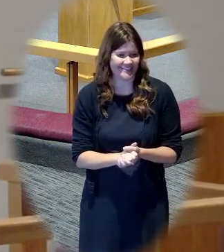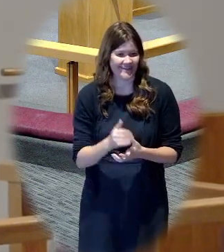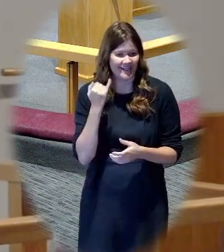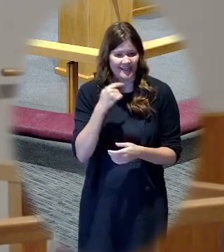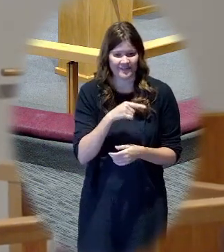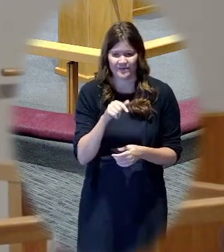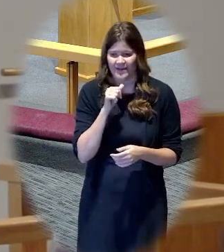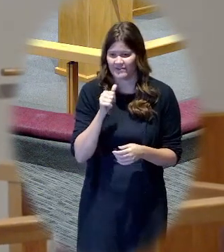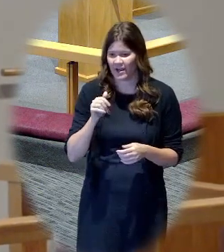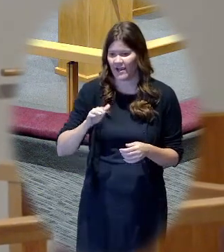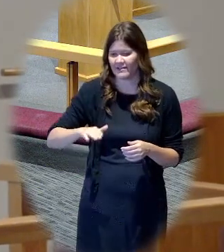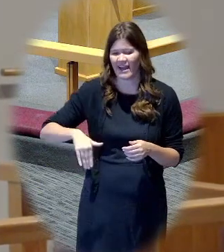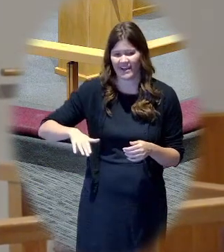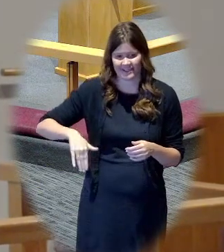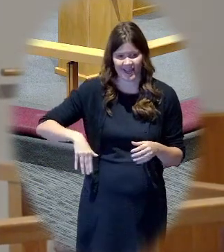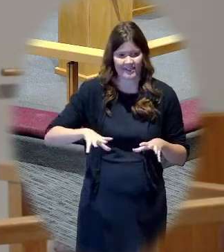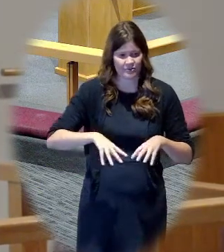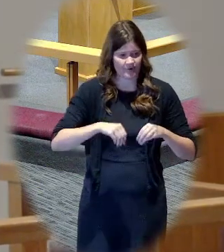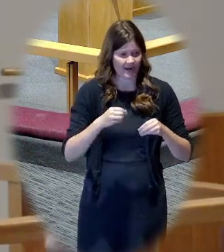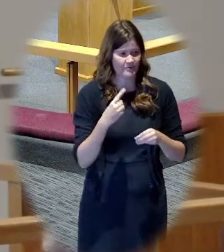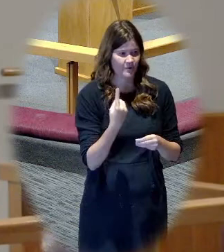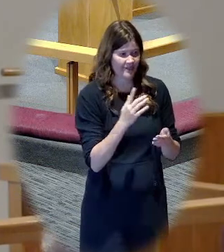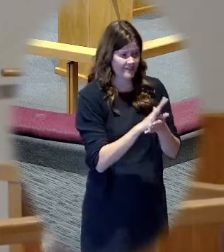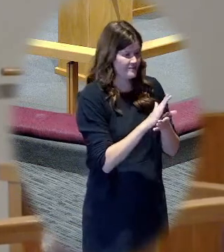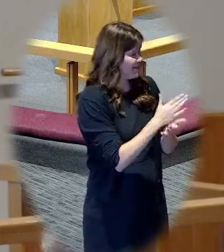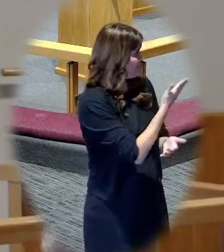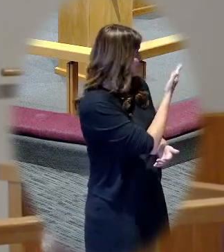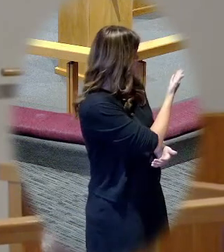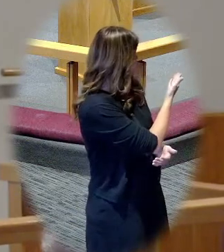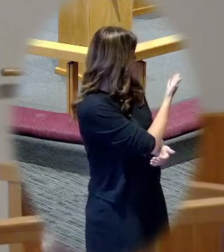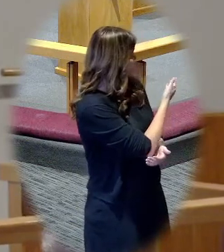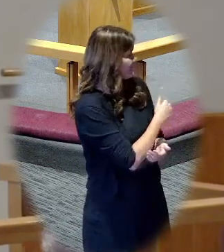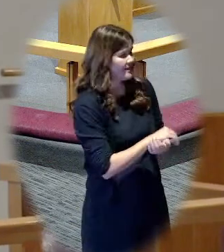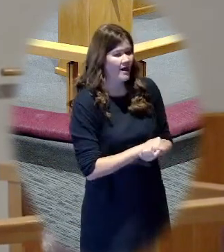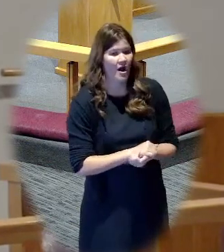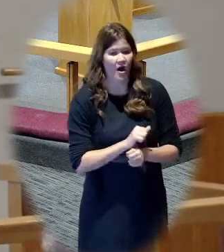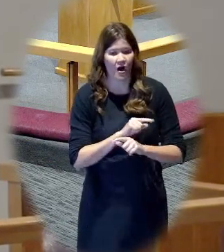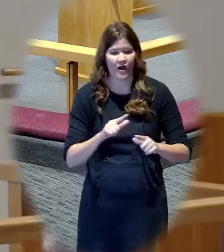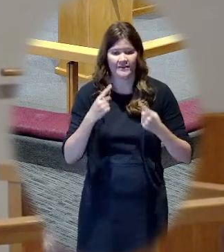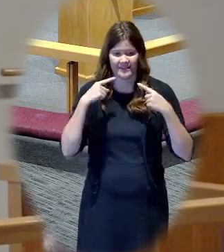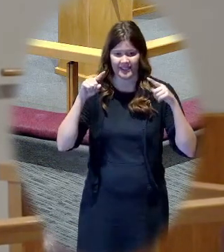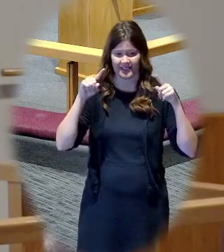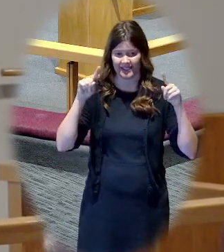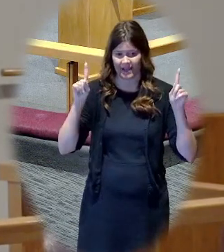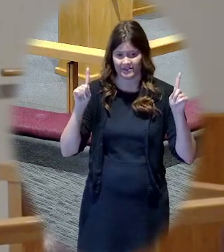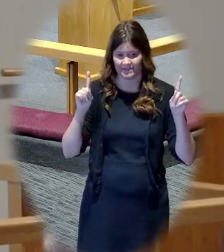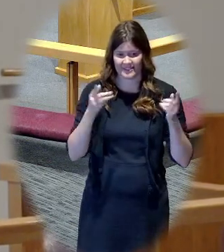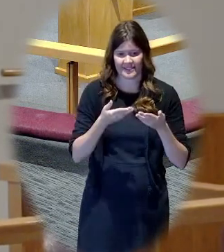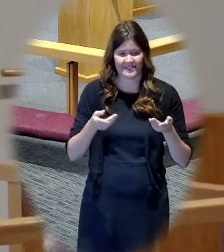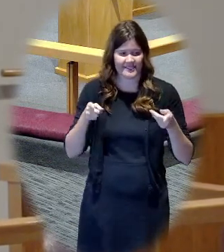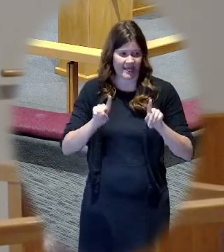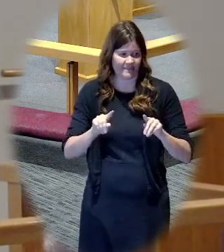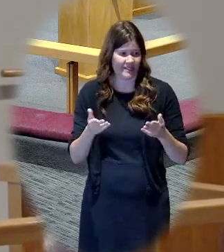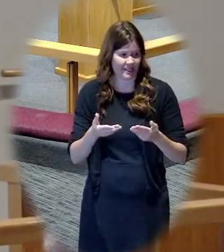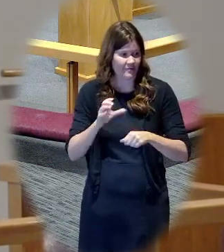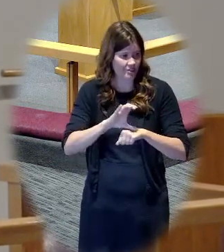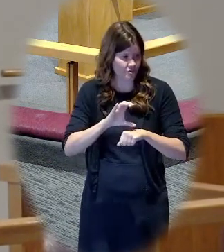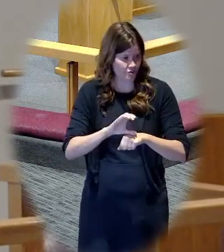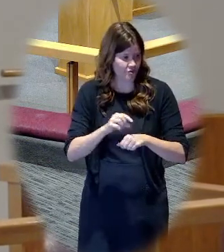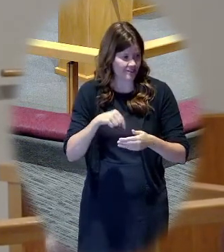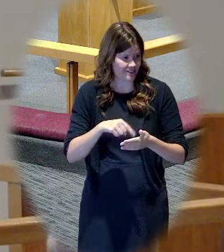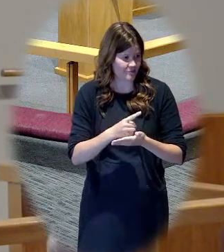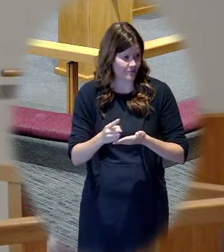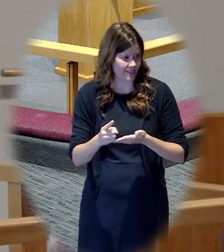already done so, please pick up one of these. This is our announcement packet for this week. Everything going on at Life in Christ this week